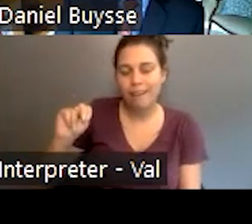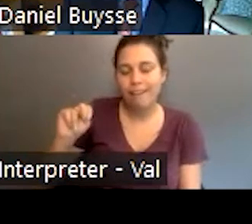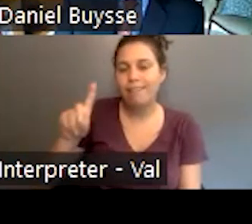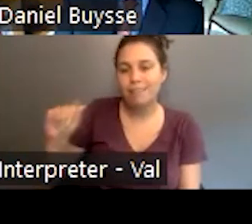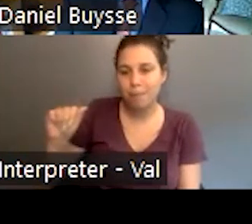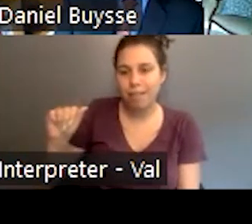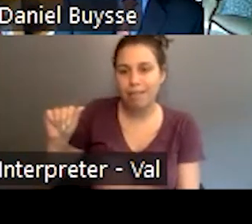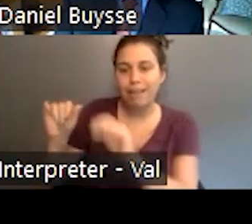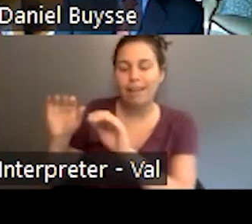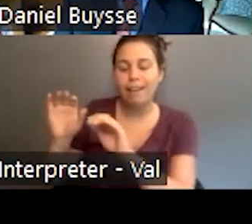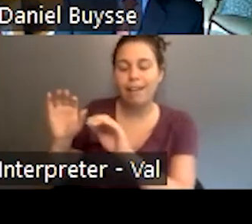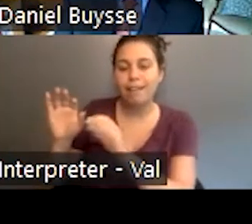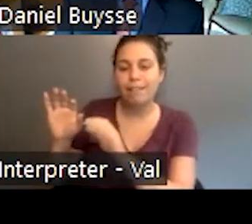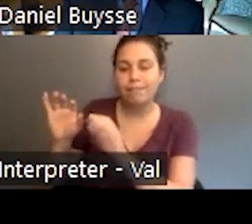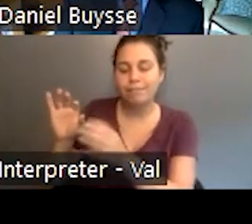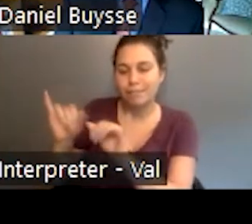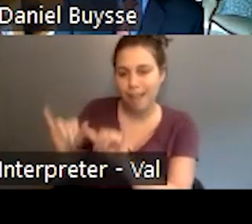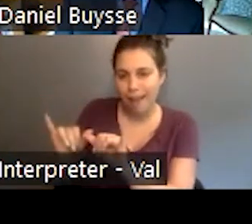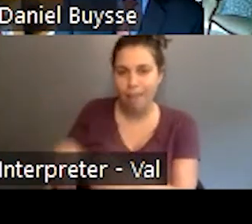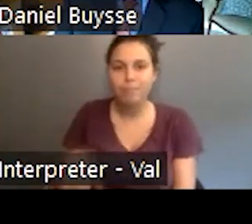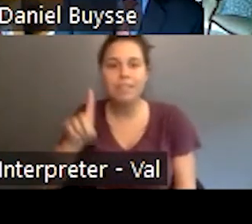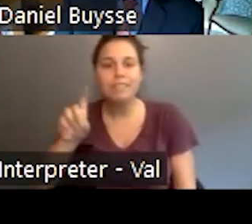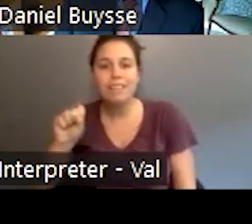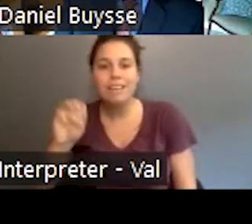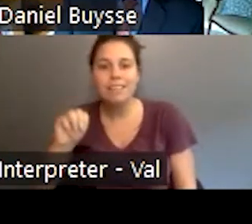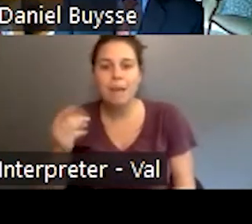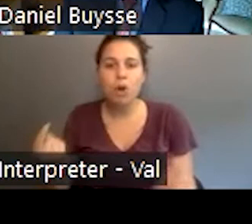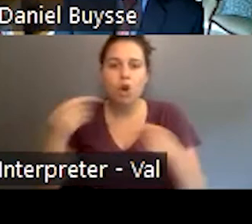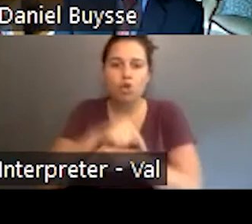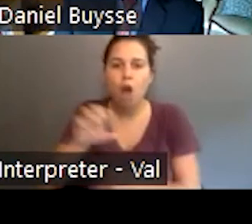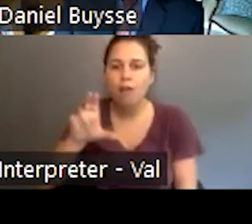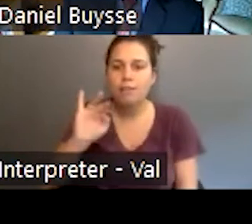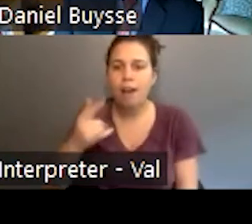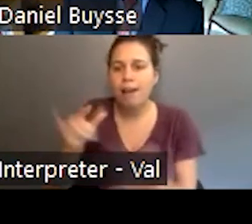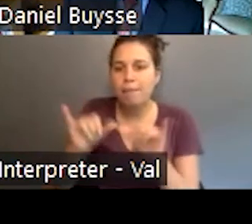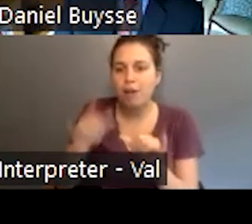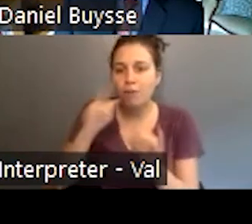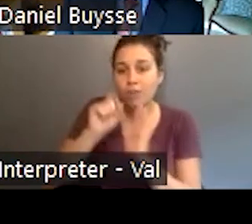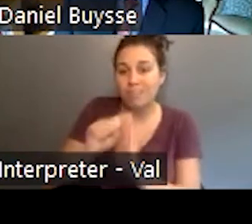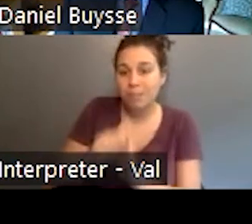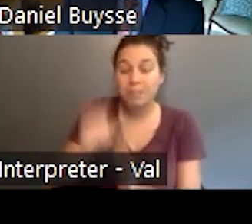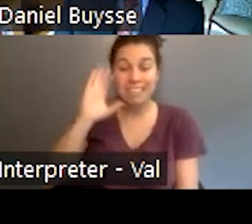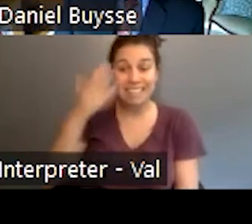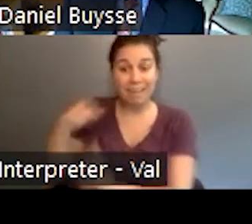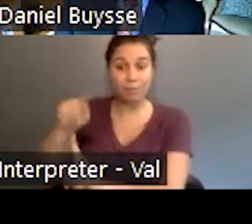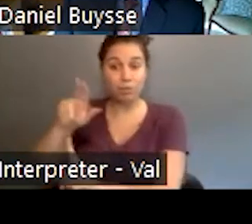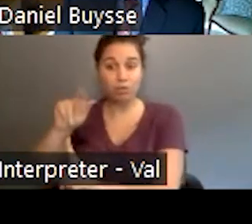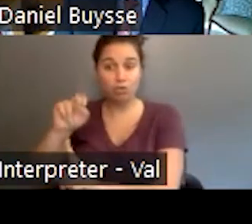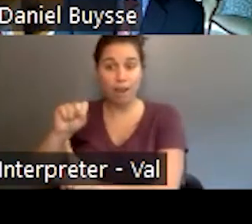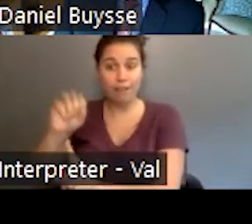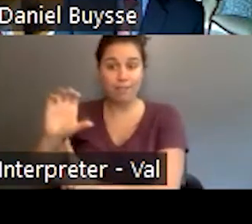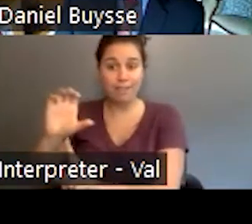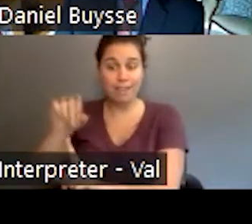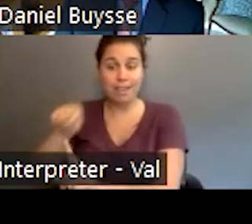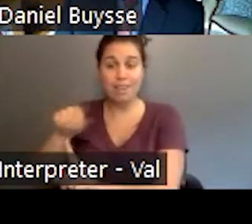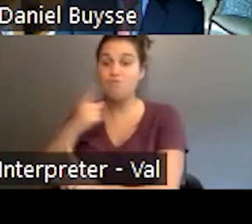Scale or the DSM cross-cutting measure of symptoms, that the TRAN-SC intervention in